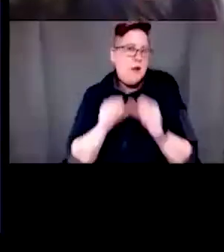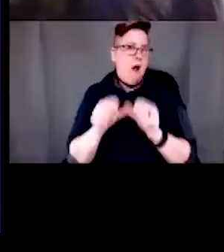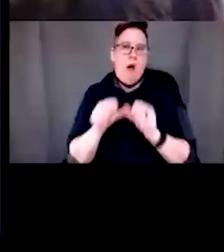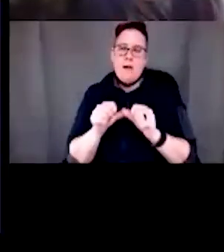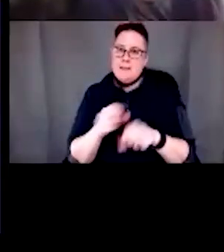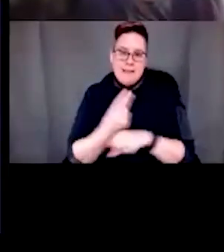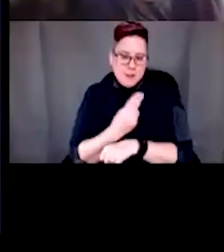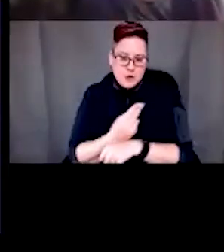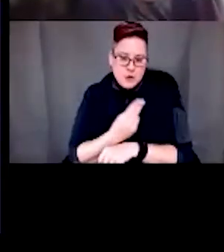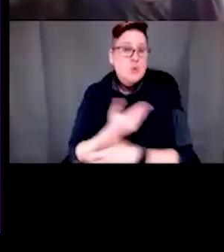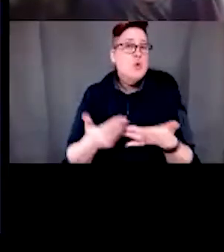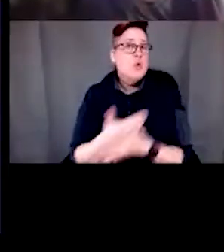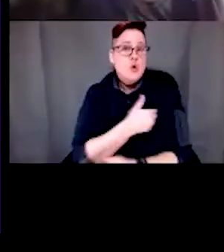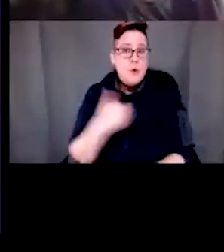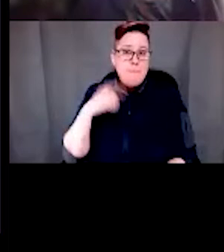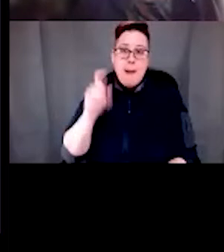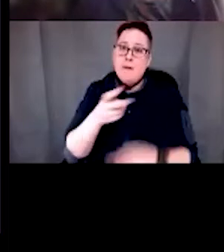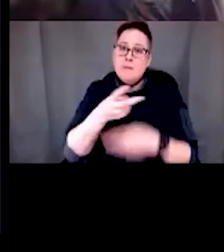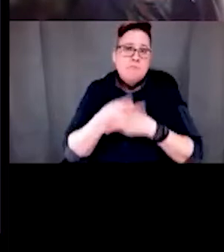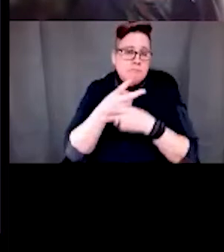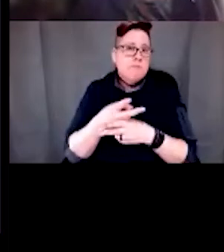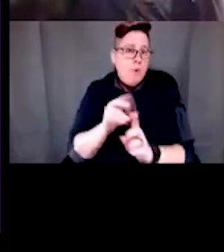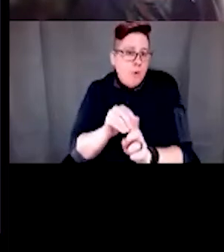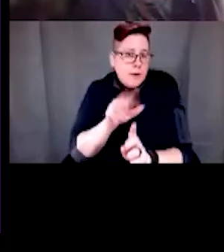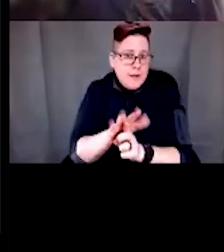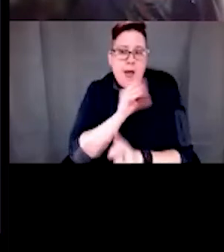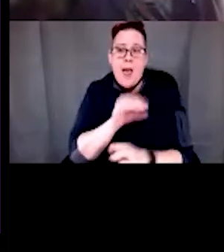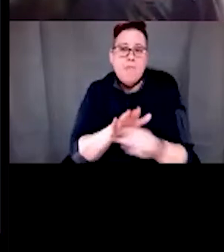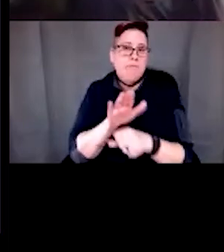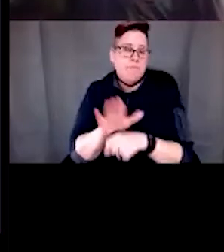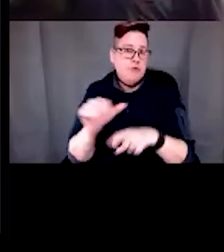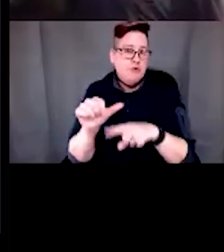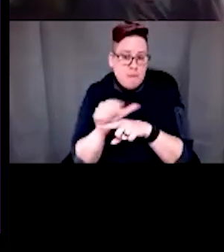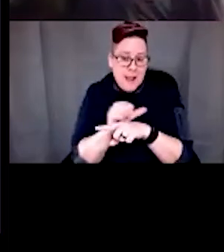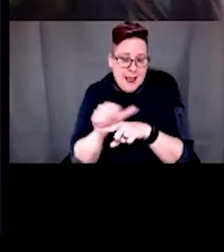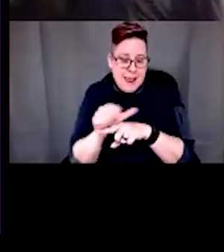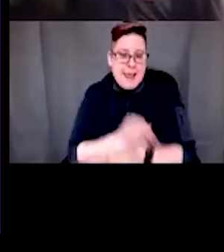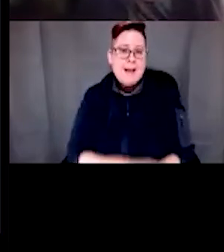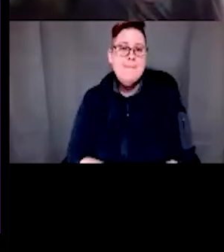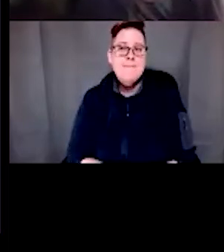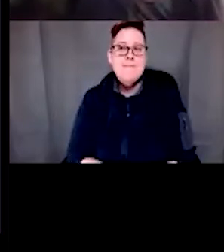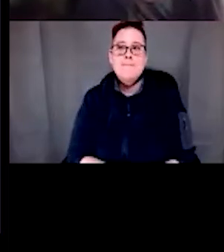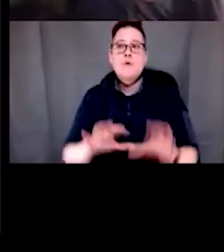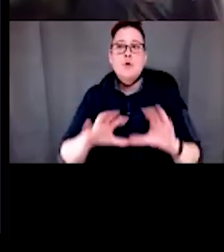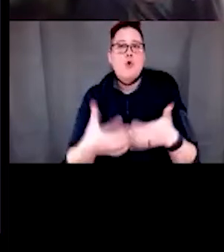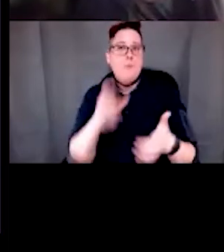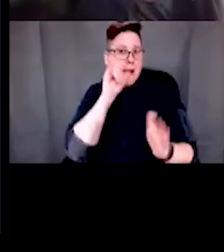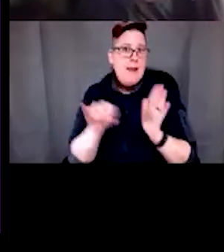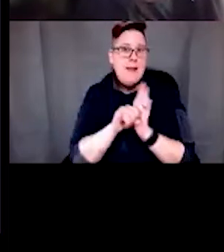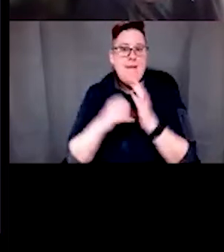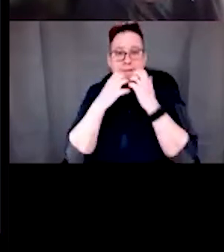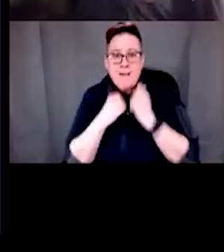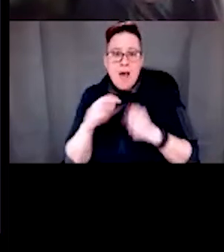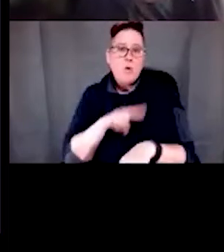use. New members have to be carefully oriented and adequately trained. The group has to identify the values, norms,